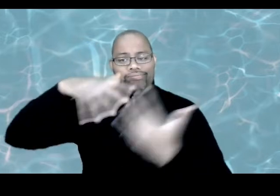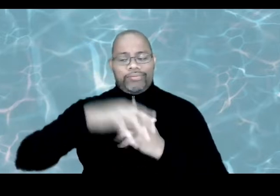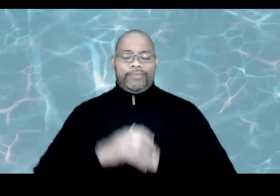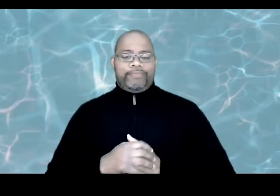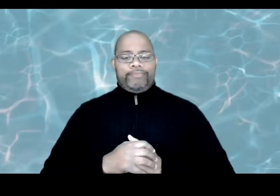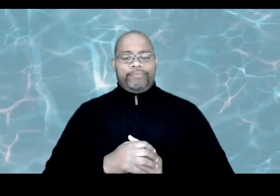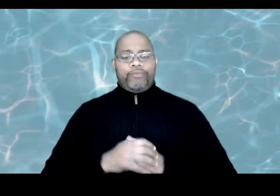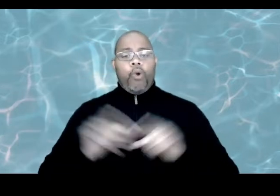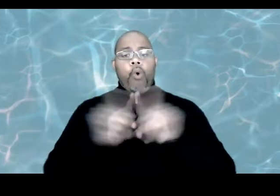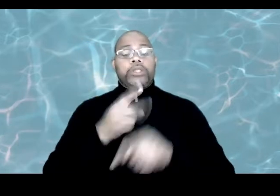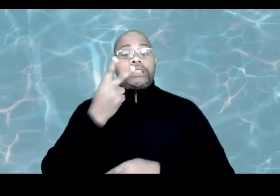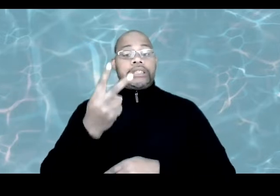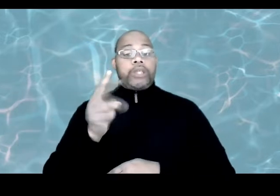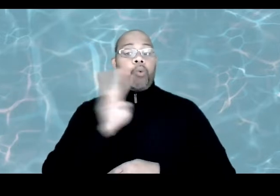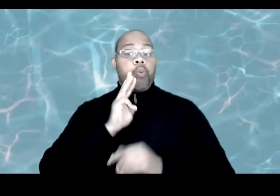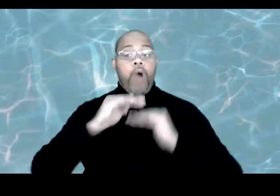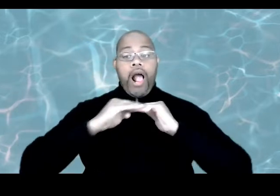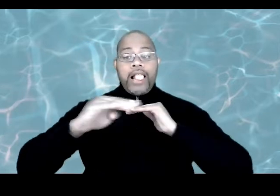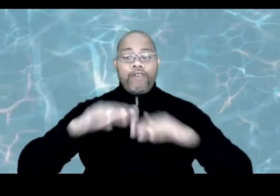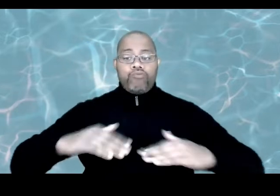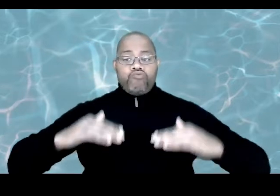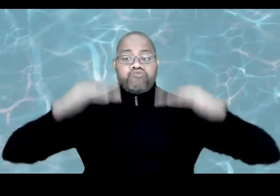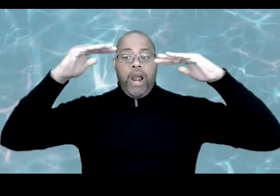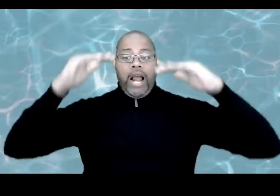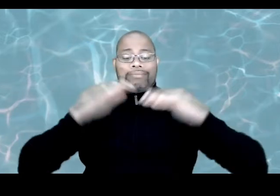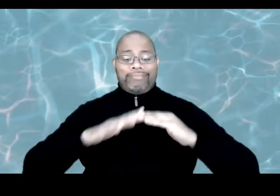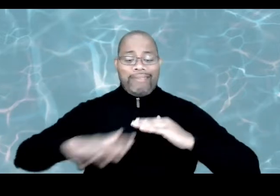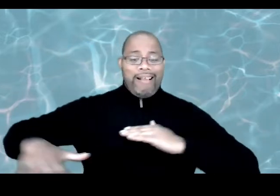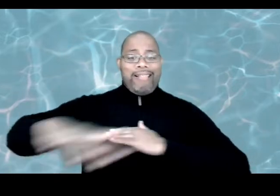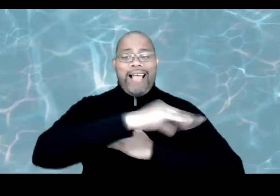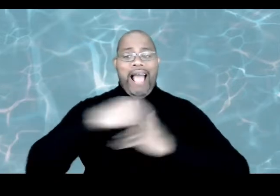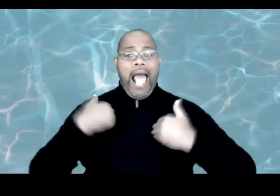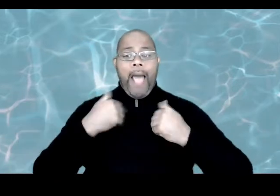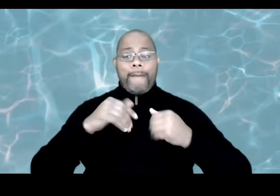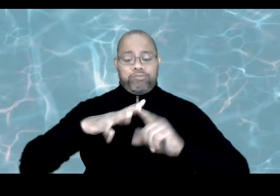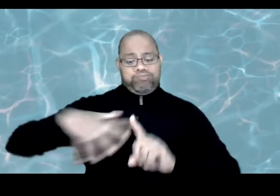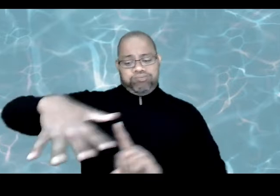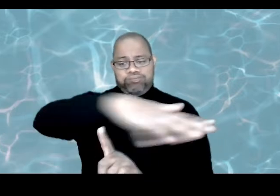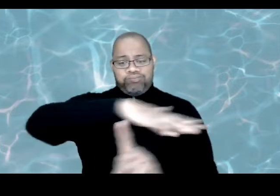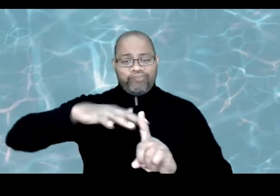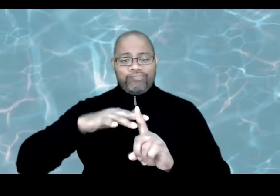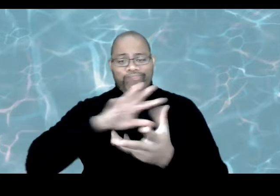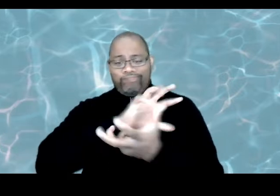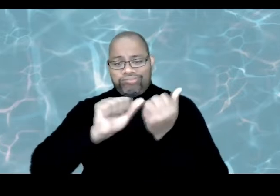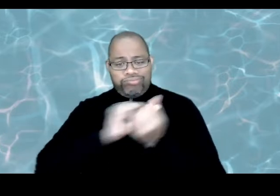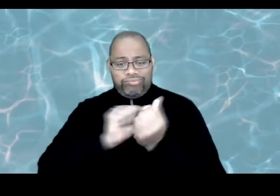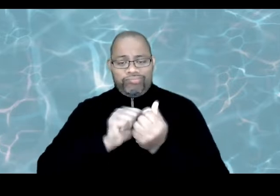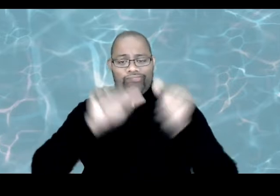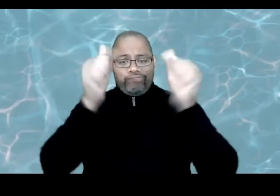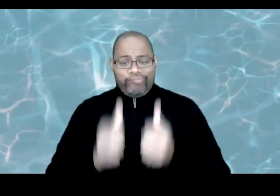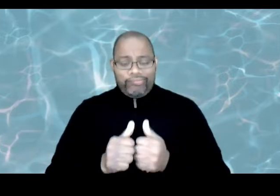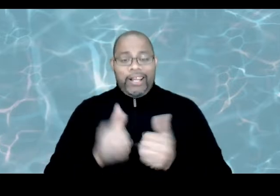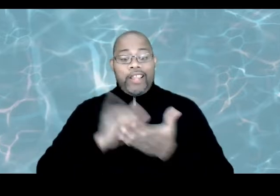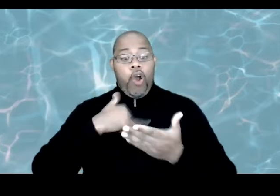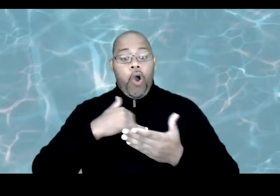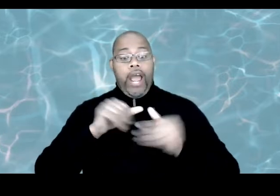interact with one another. We're also seeing sea level rise and land and habitat degradation that are leaving our coastal and marine communities